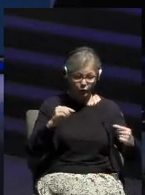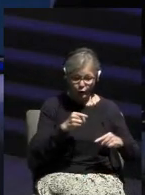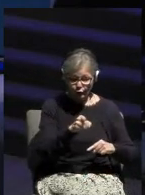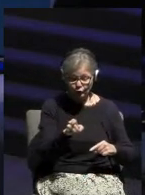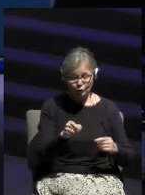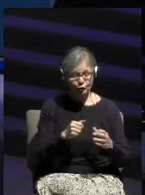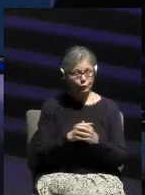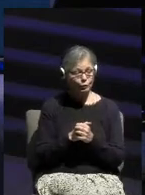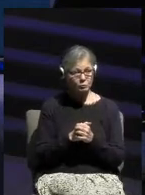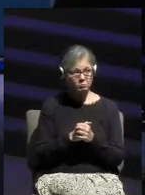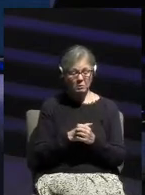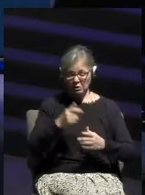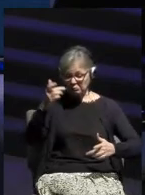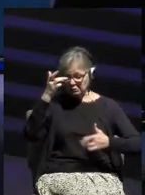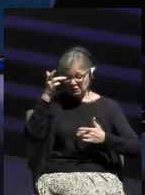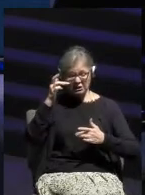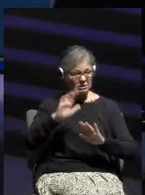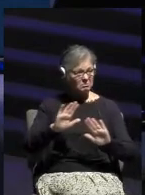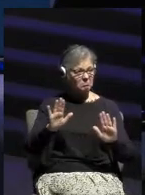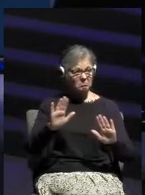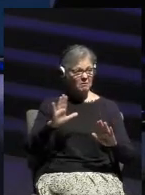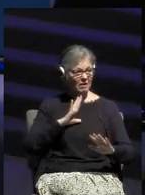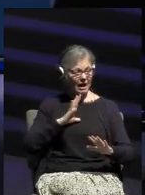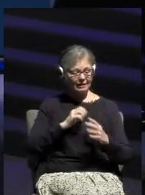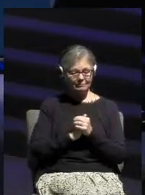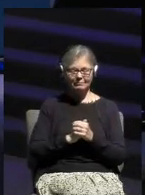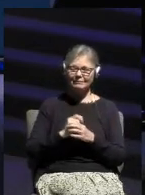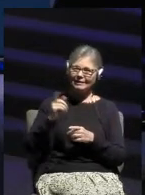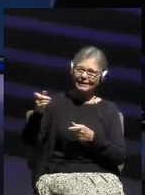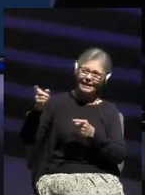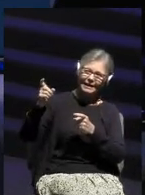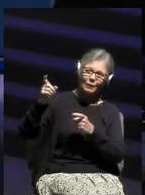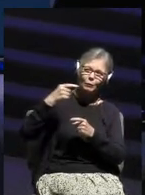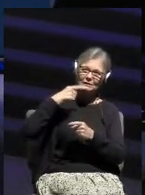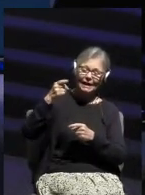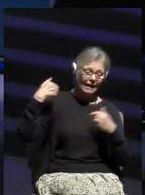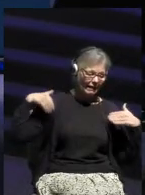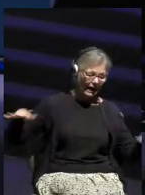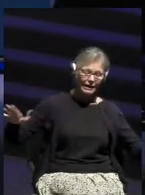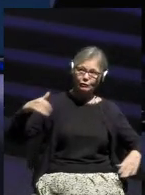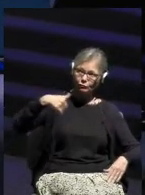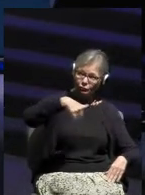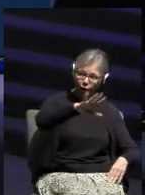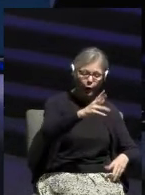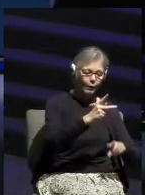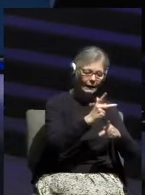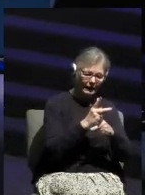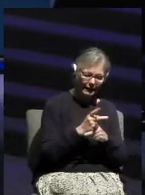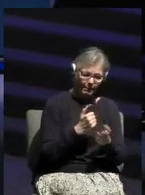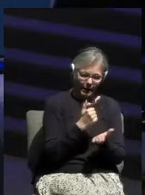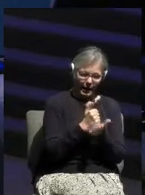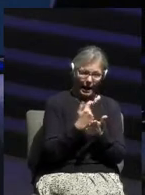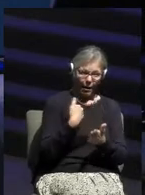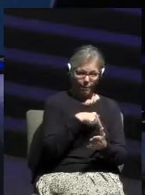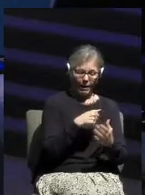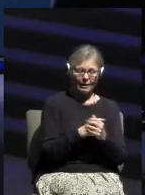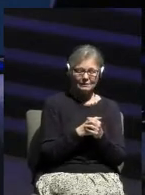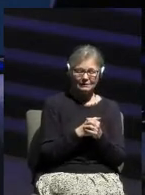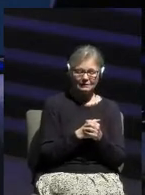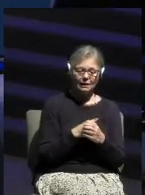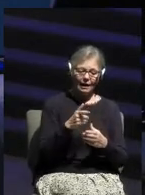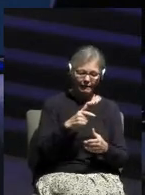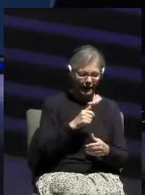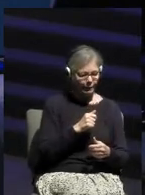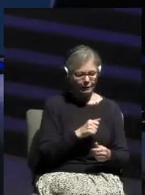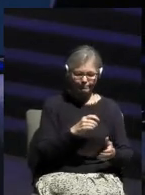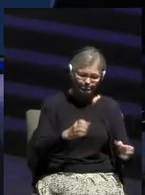any plague come nigh to thy dwelling, for he shall give his angels charge over thee to keep thee in all thy ways. They shall bear thee up